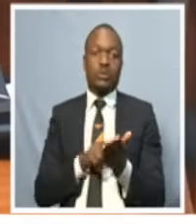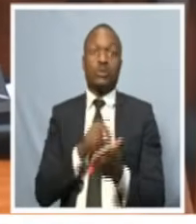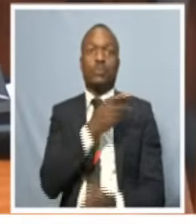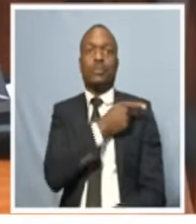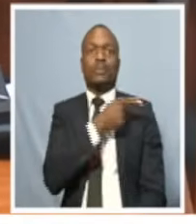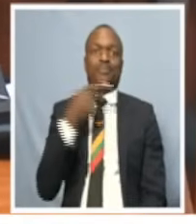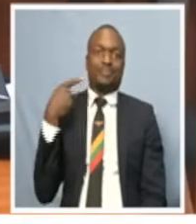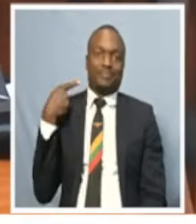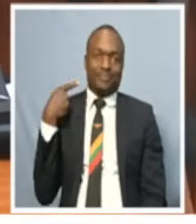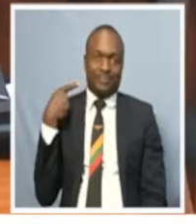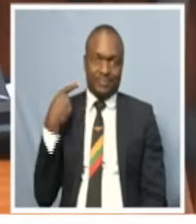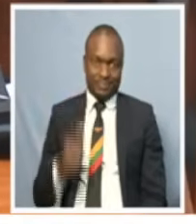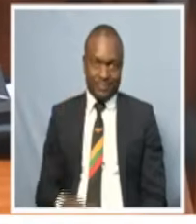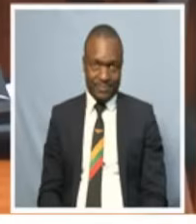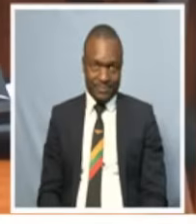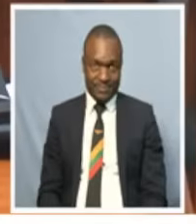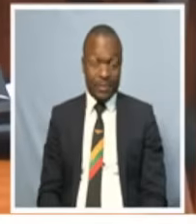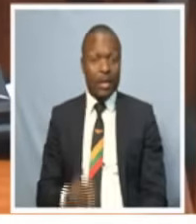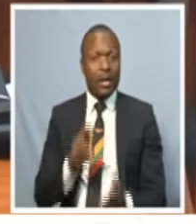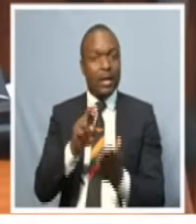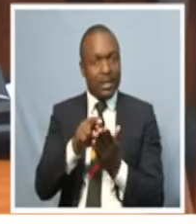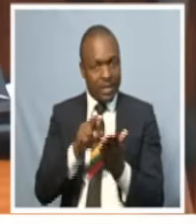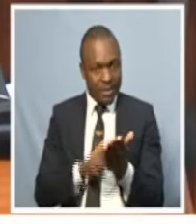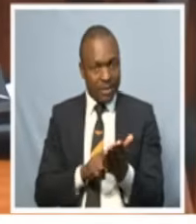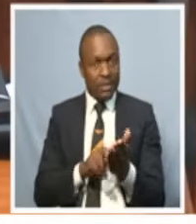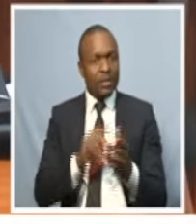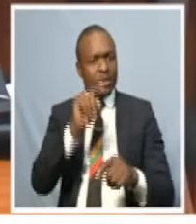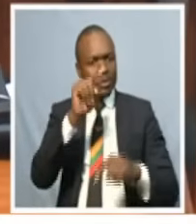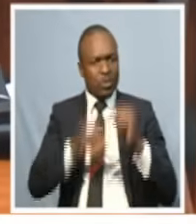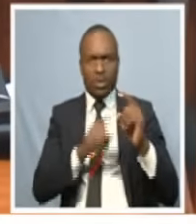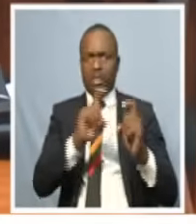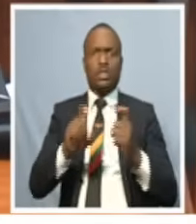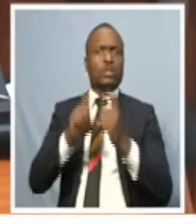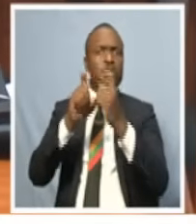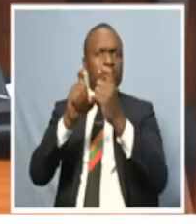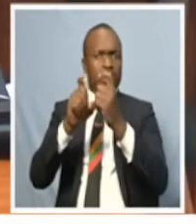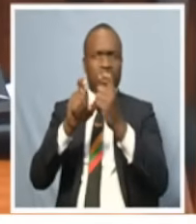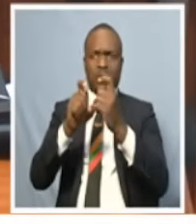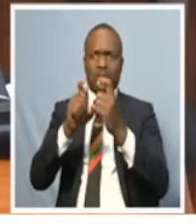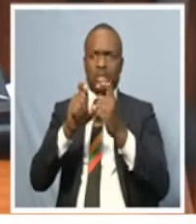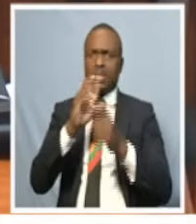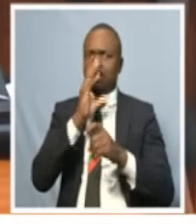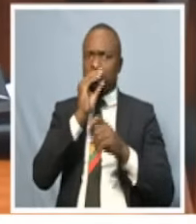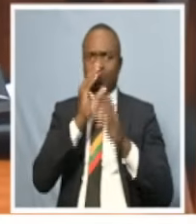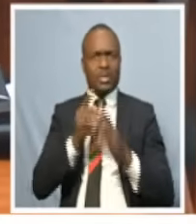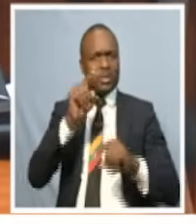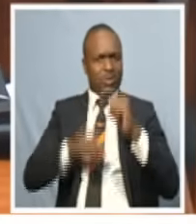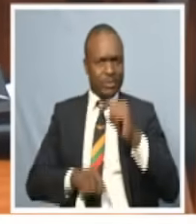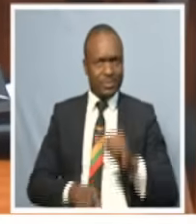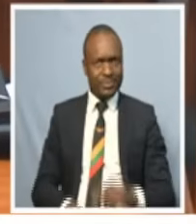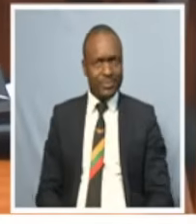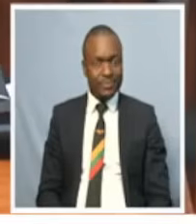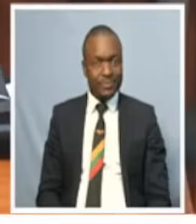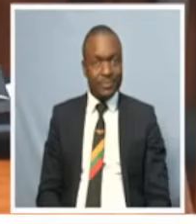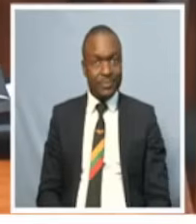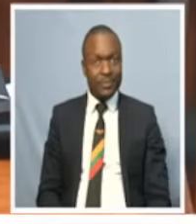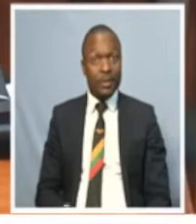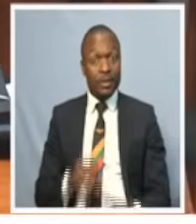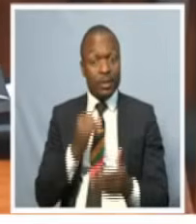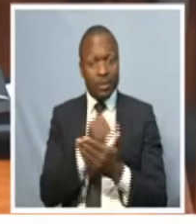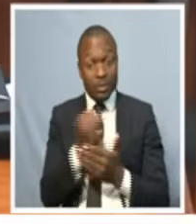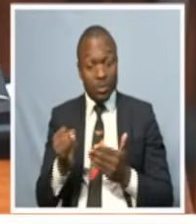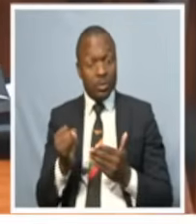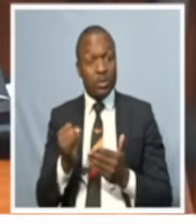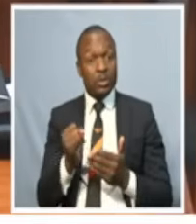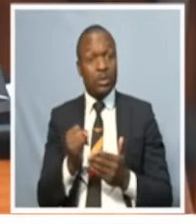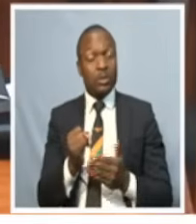the House. The rules are that you cannot challenge the chairperson. And the issue